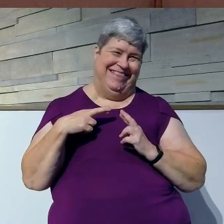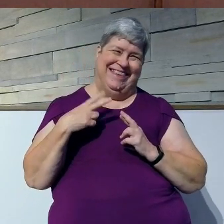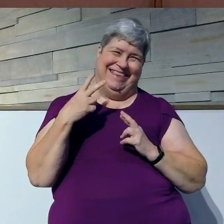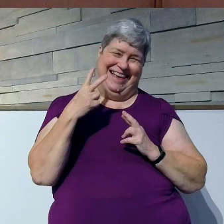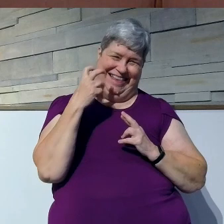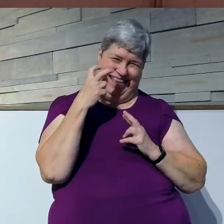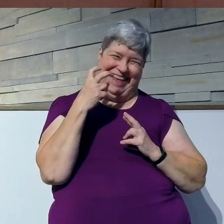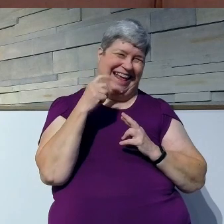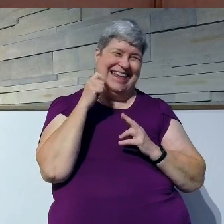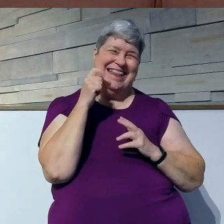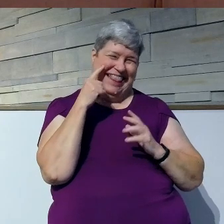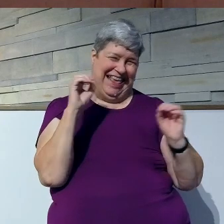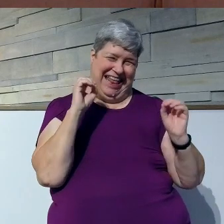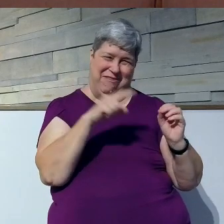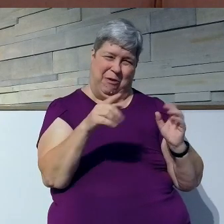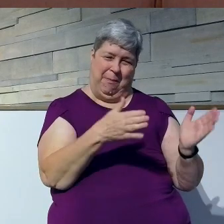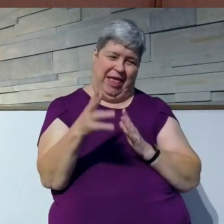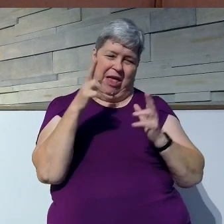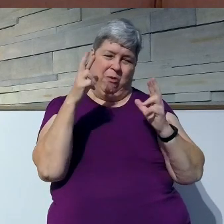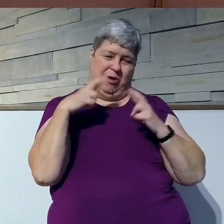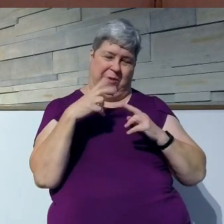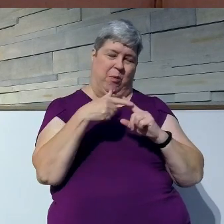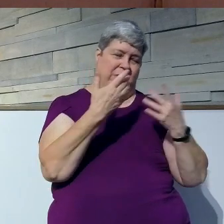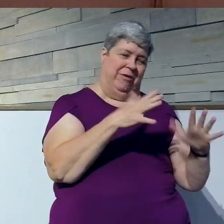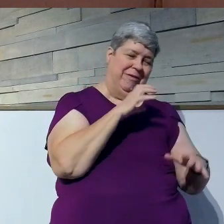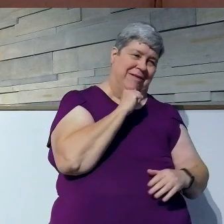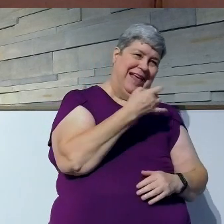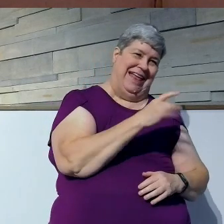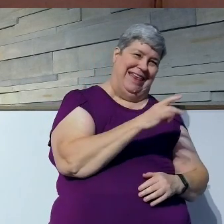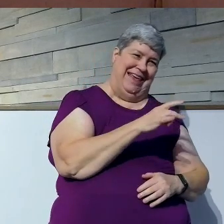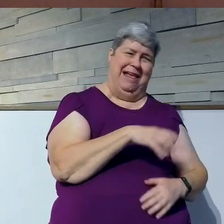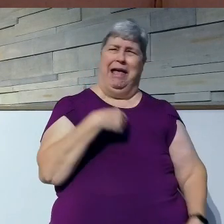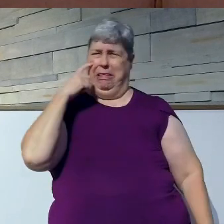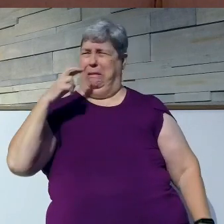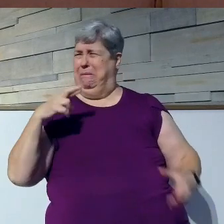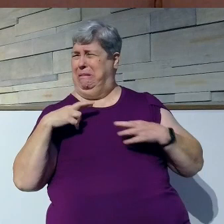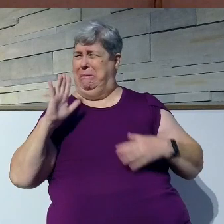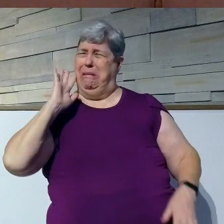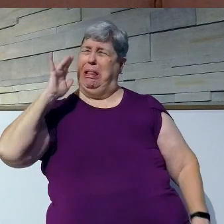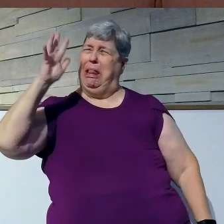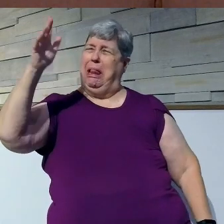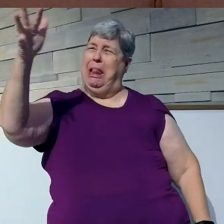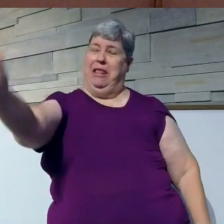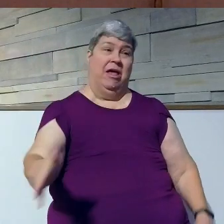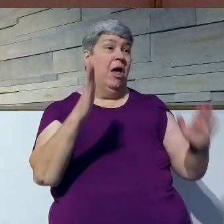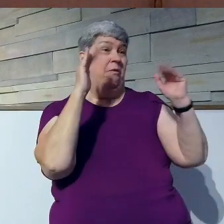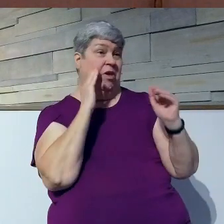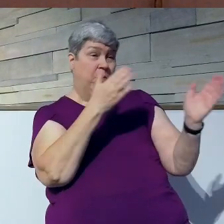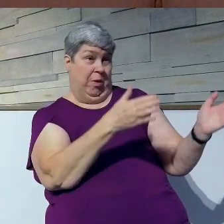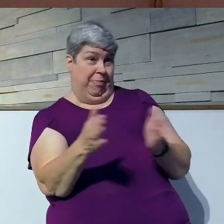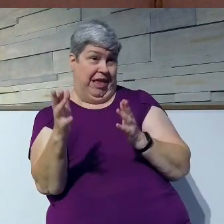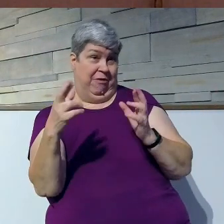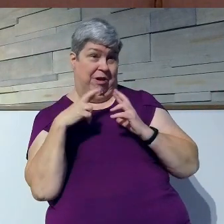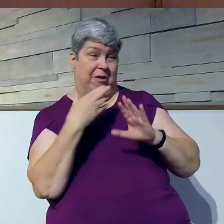Yeah, I didn't think anybody did. My thought was, yeah, retirement, yeah, that's for old folks, yeah, yeah. Hopefully you will plan for your